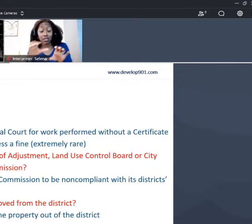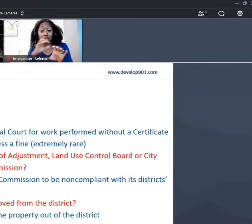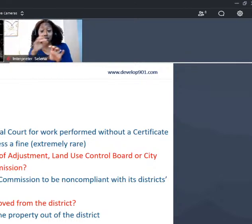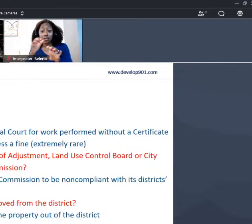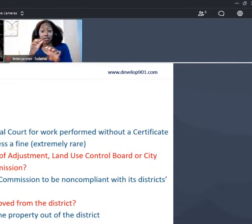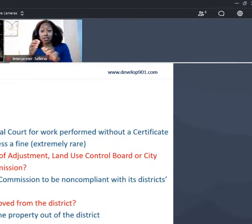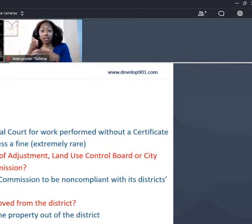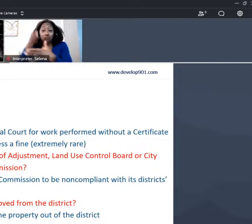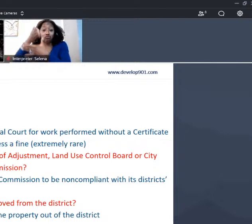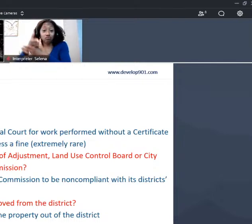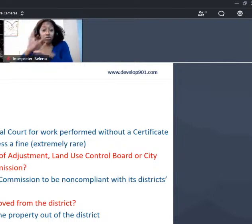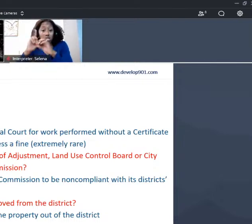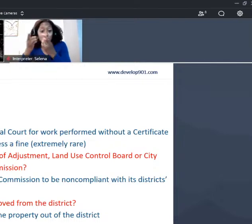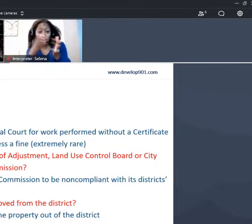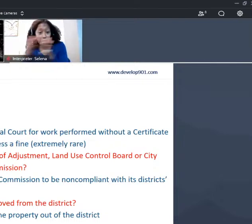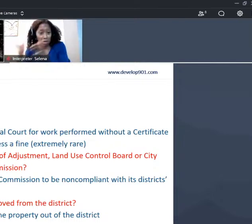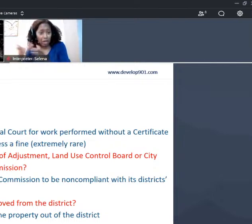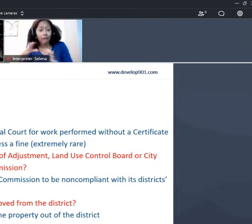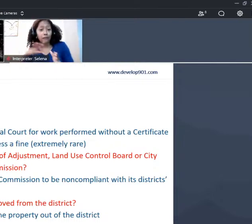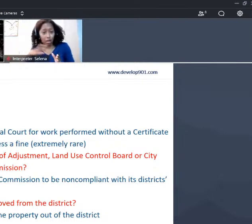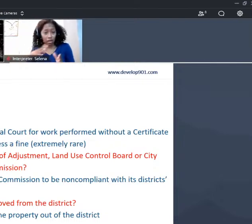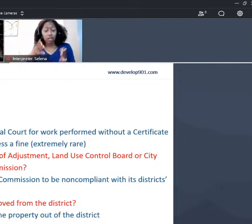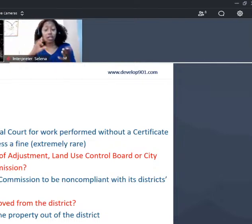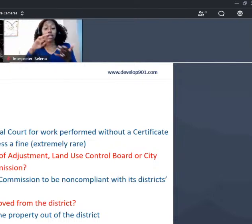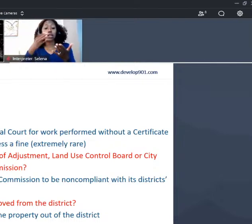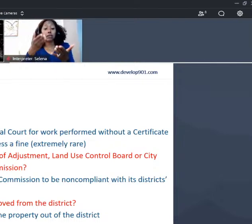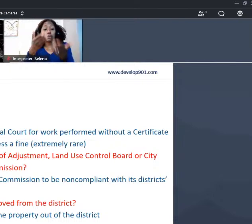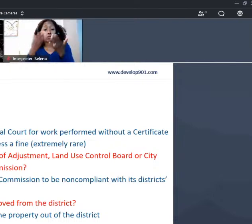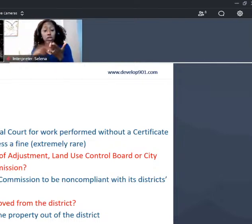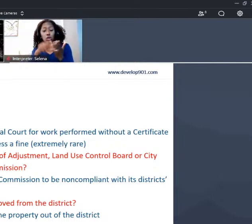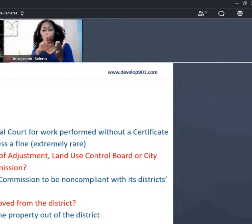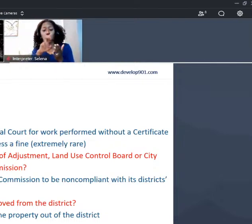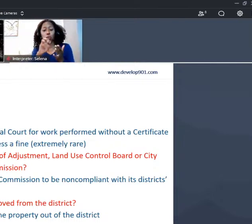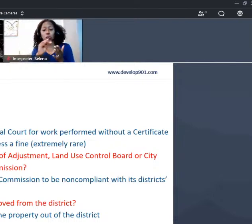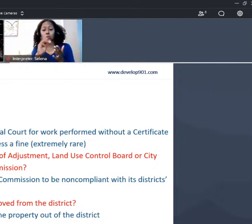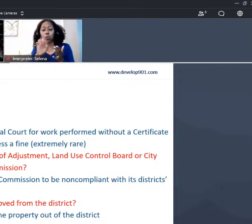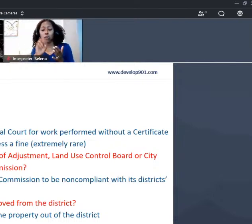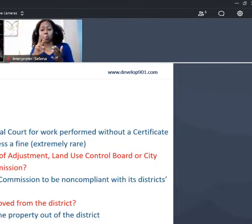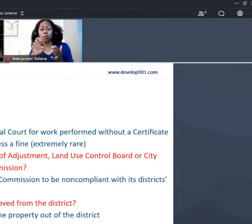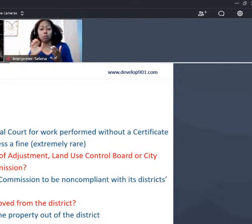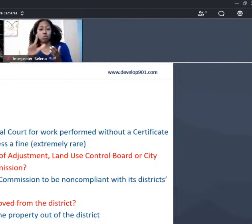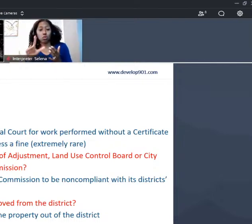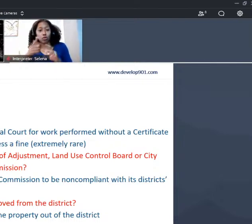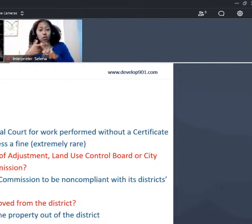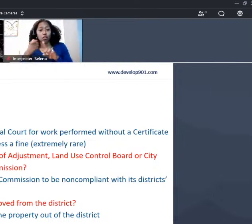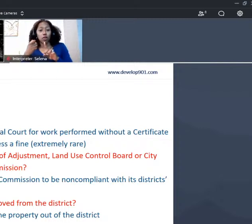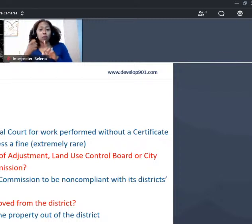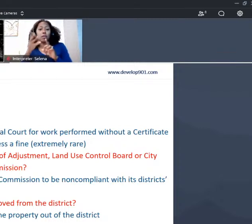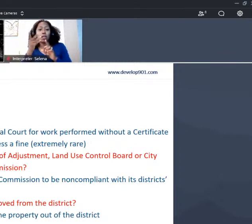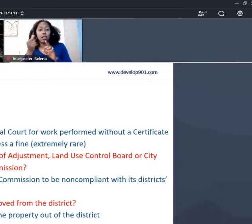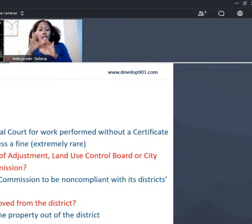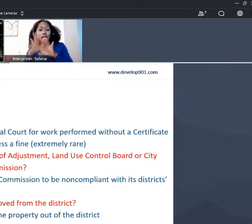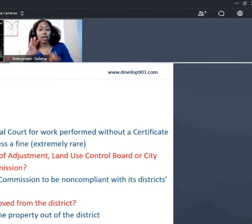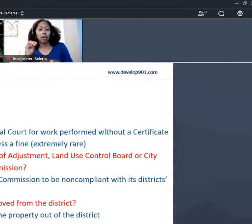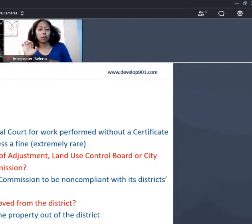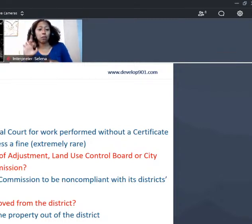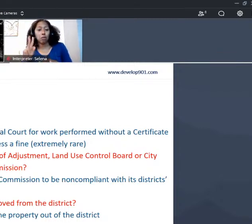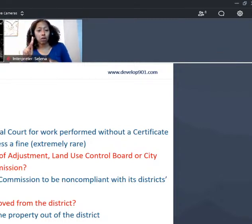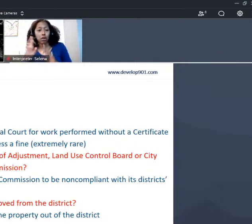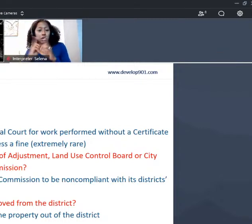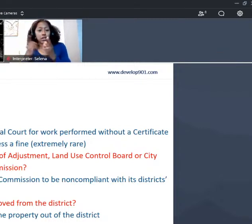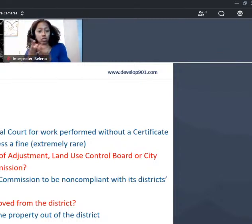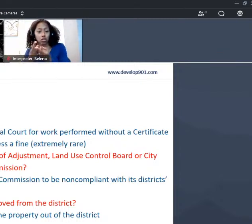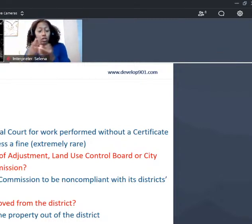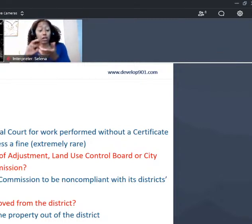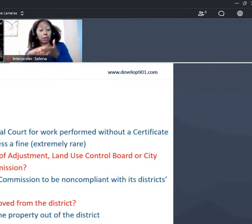come back to you as a removal of that parcel from the Landmarks Commission jurisdiction, which essentially